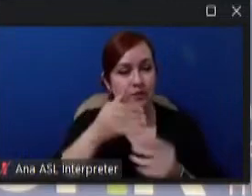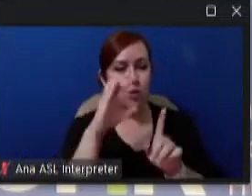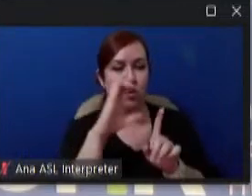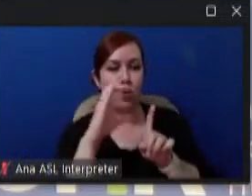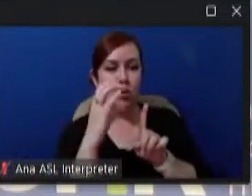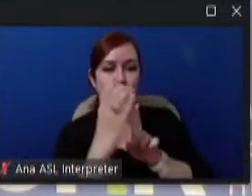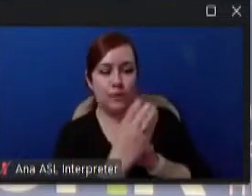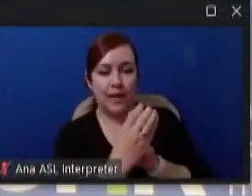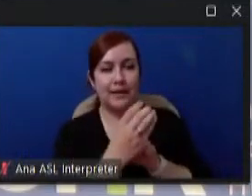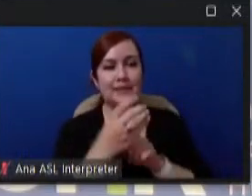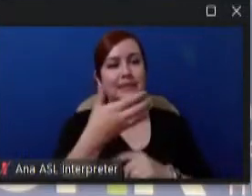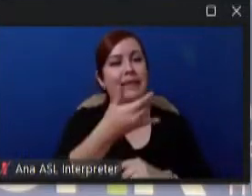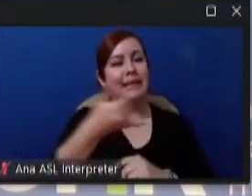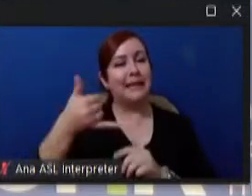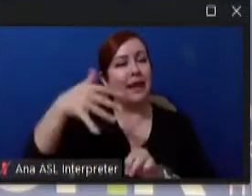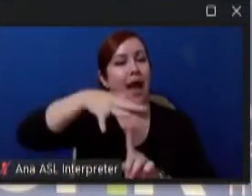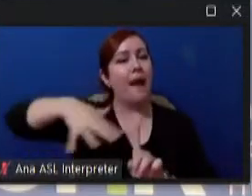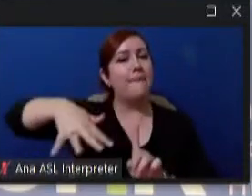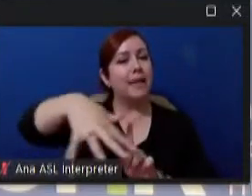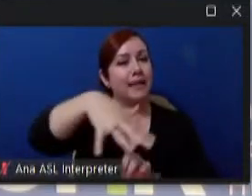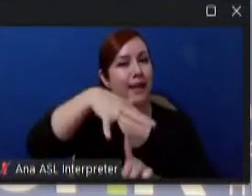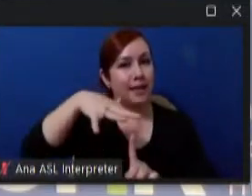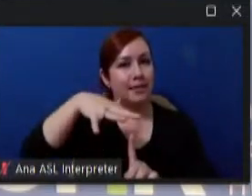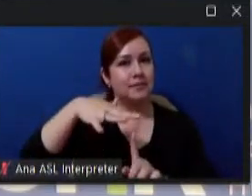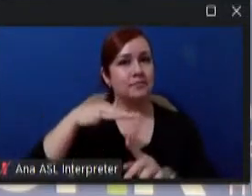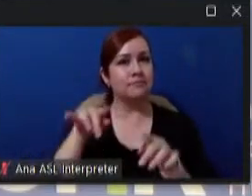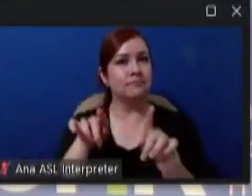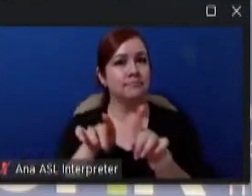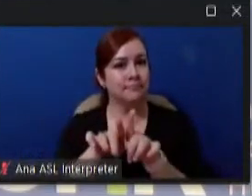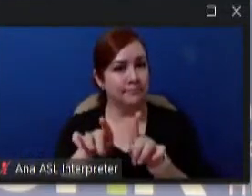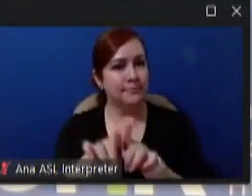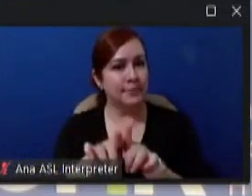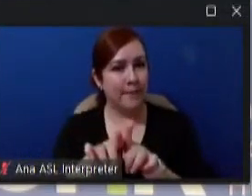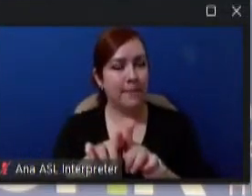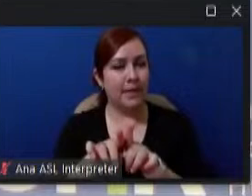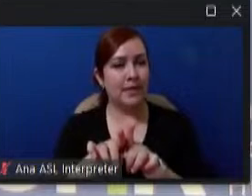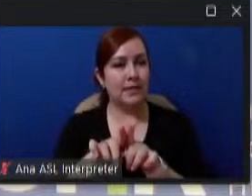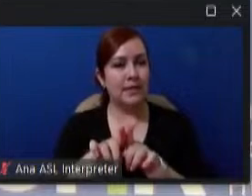Economic, Social, Cultural, and Environmental Rights.